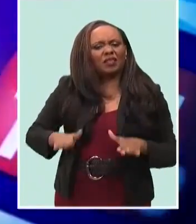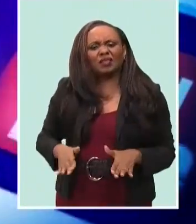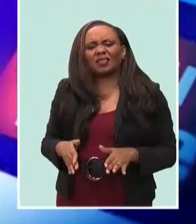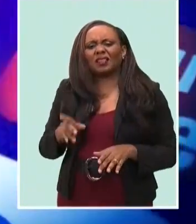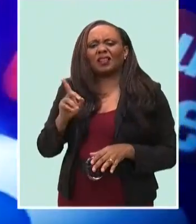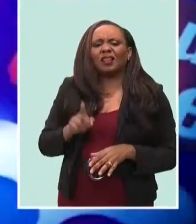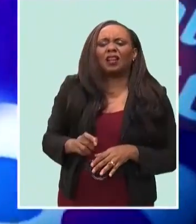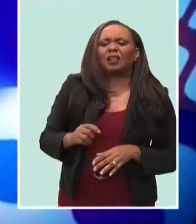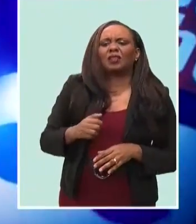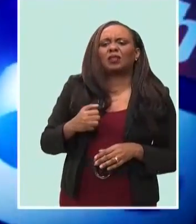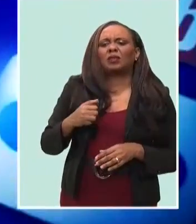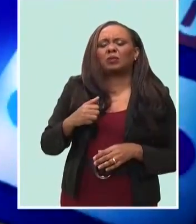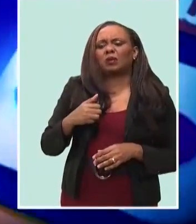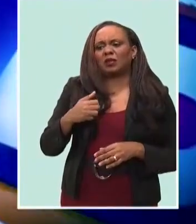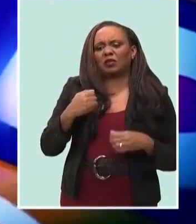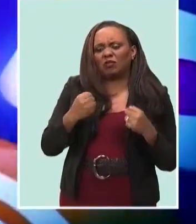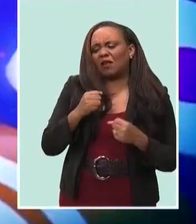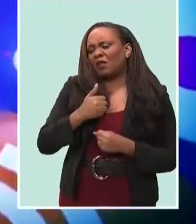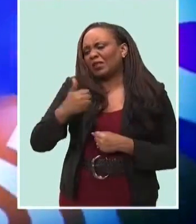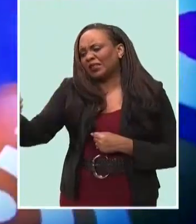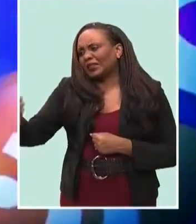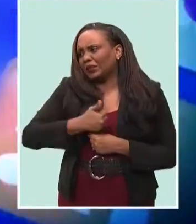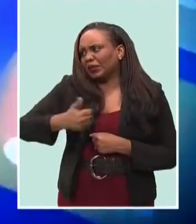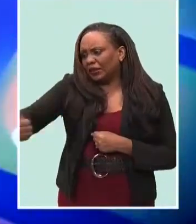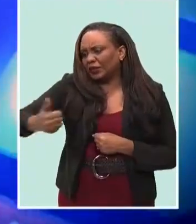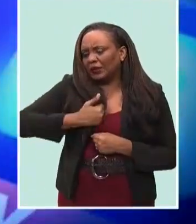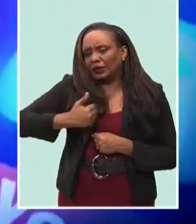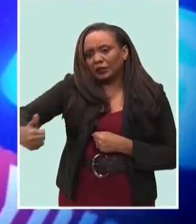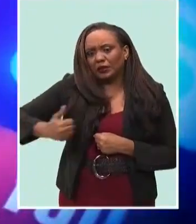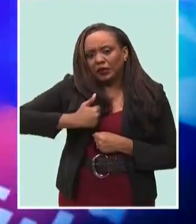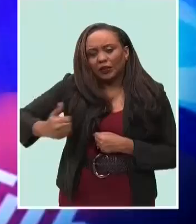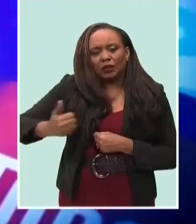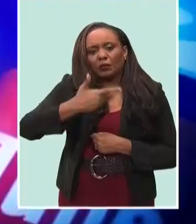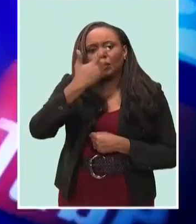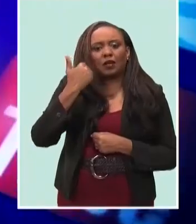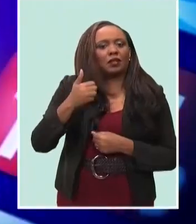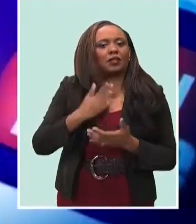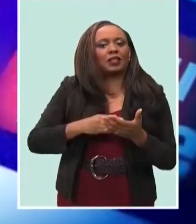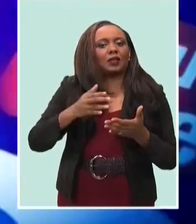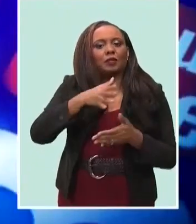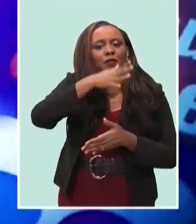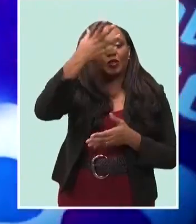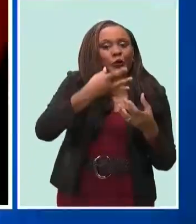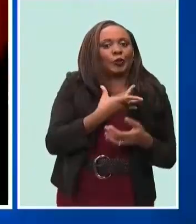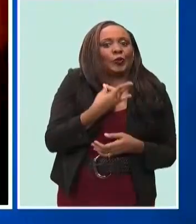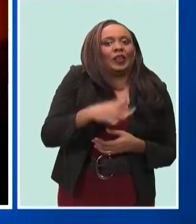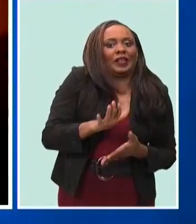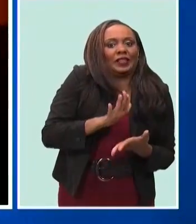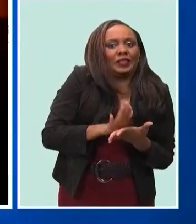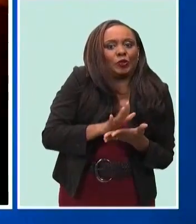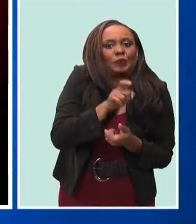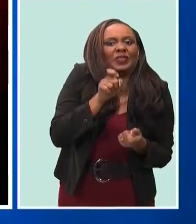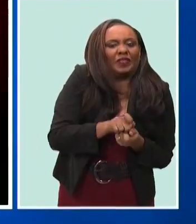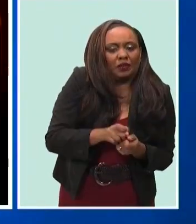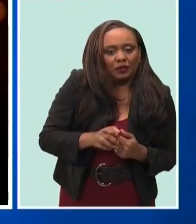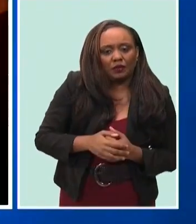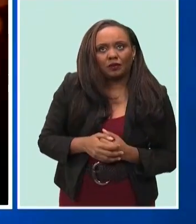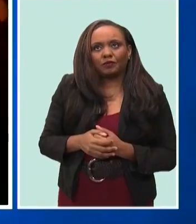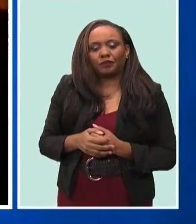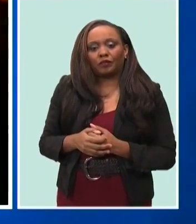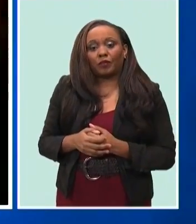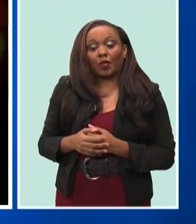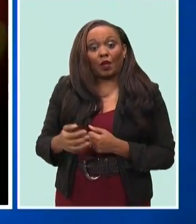endure long commutes just because their parents do not like schools in their zone. Let's see what the public has to say. Angela Jones says